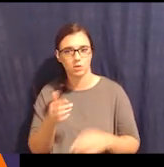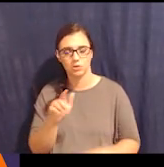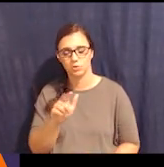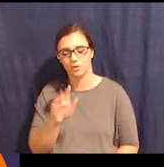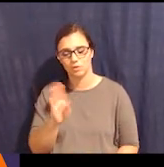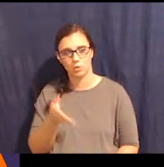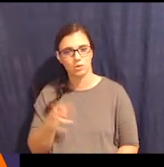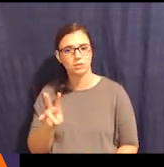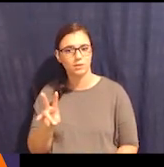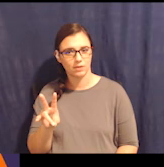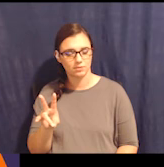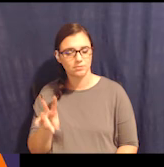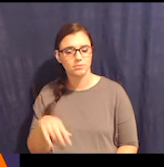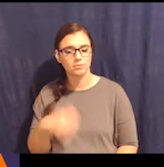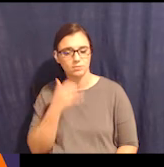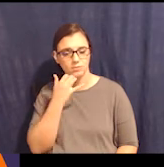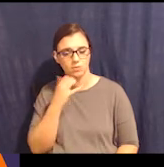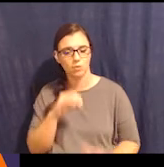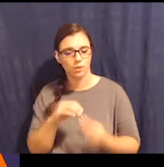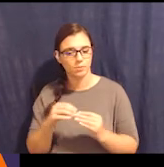dialing